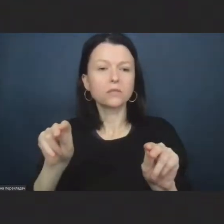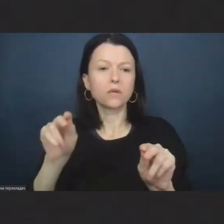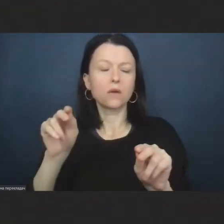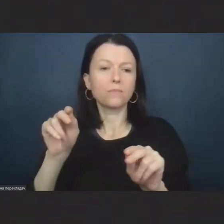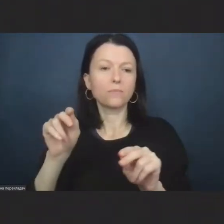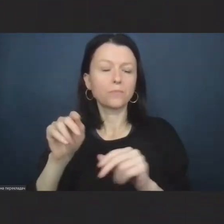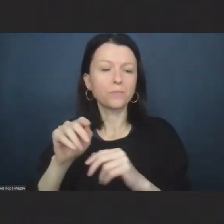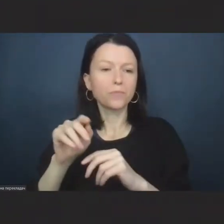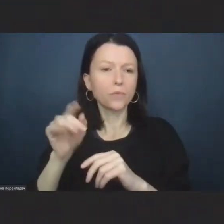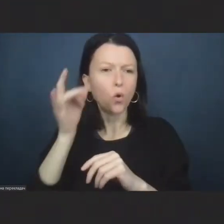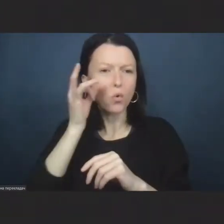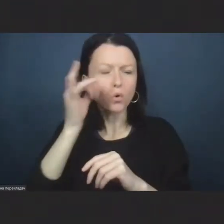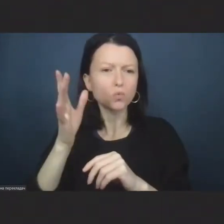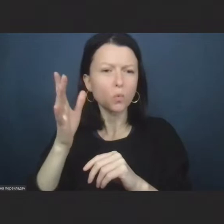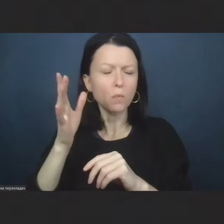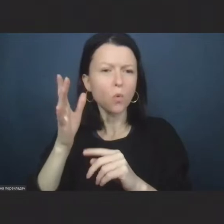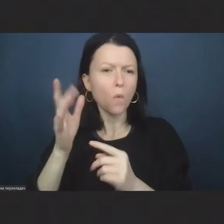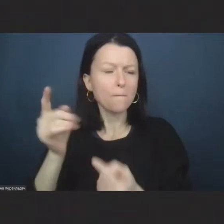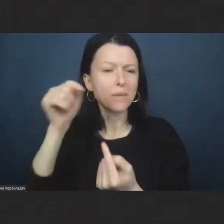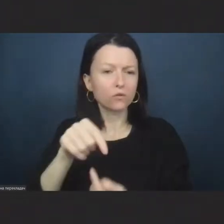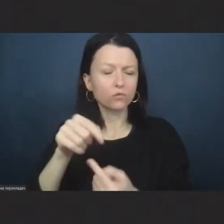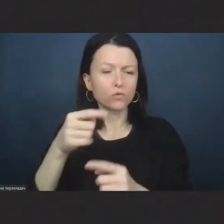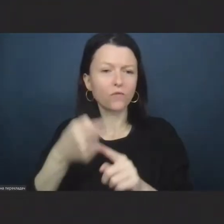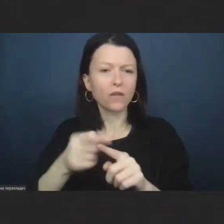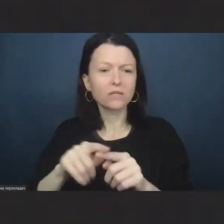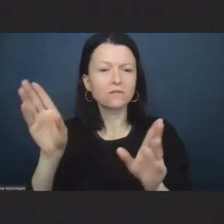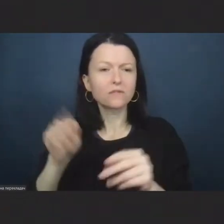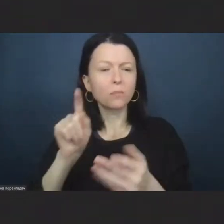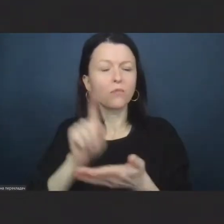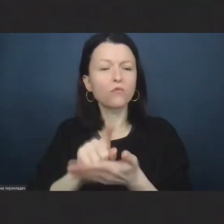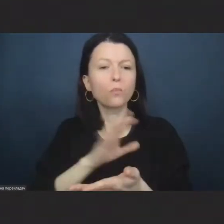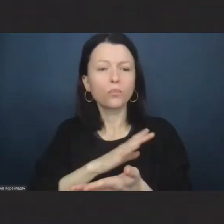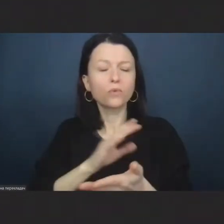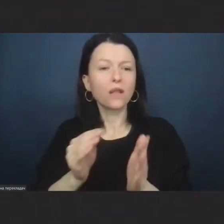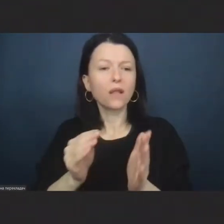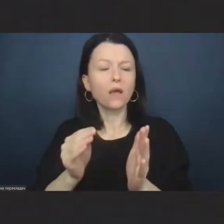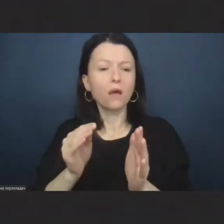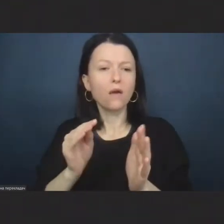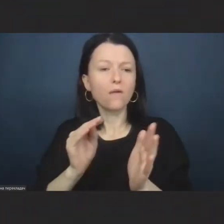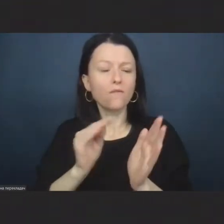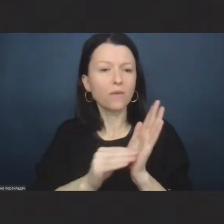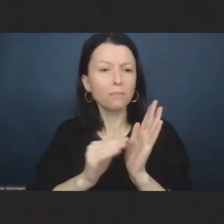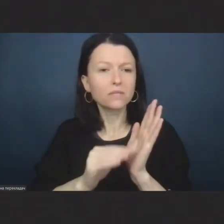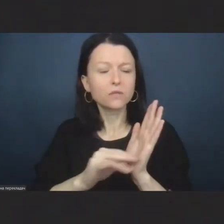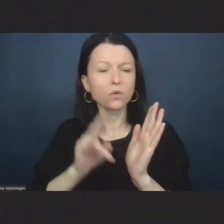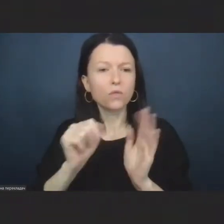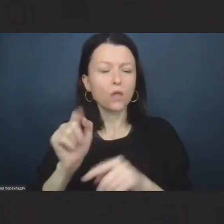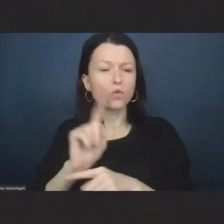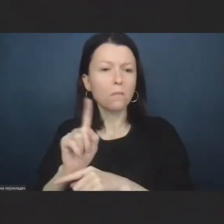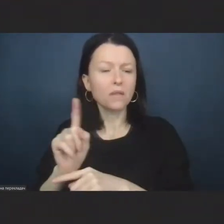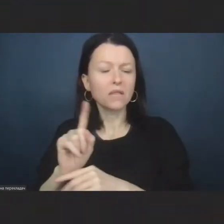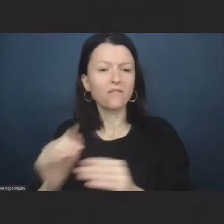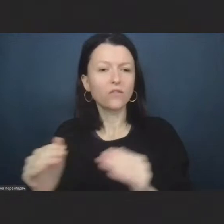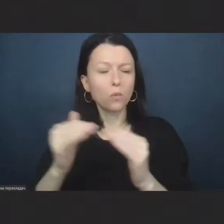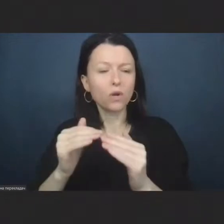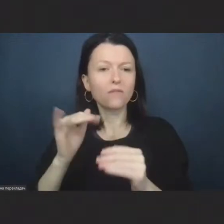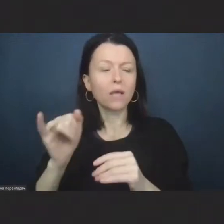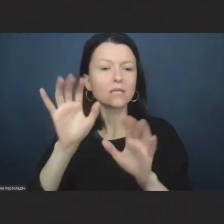the reasonable adaptation. It must be legitimized. The draft